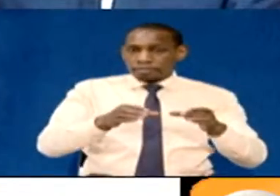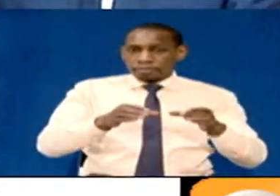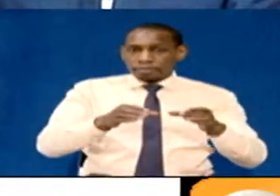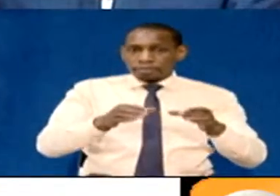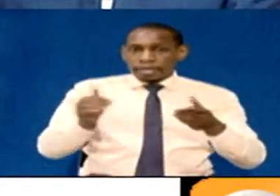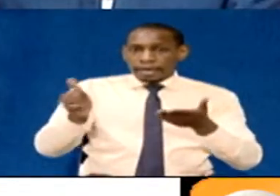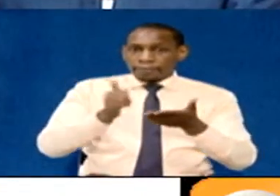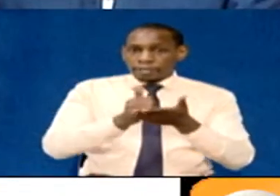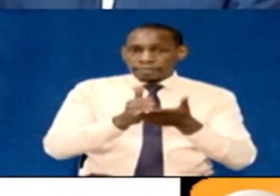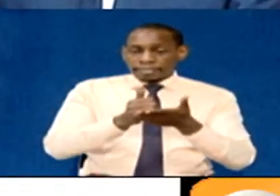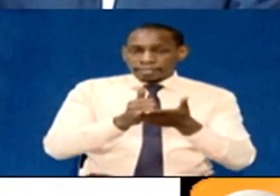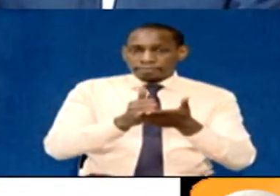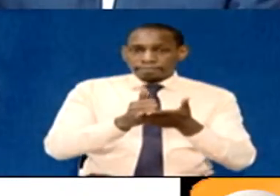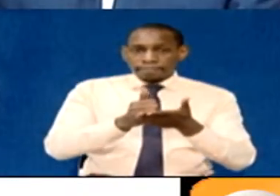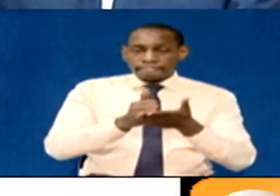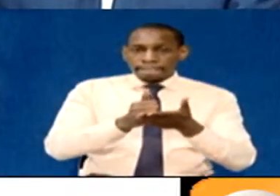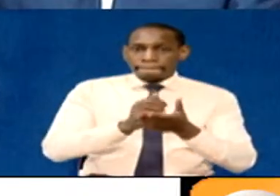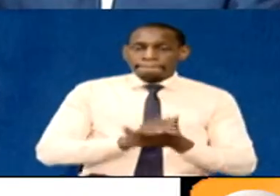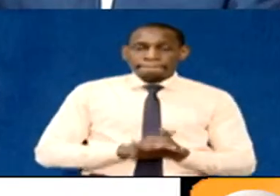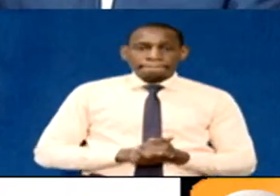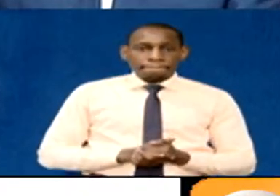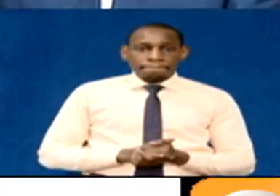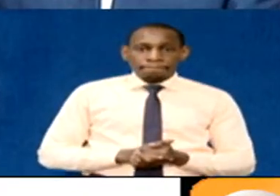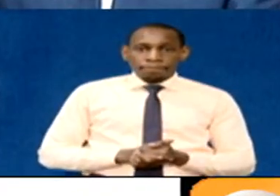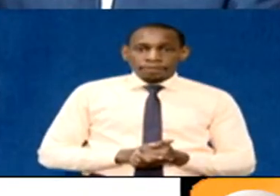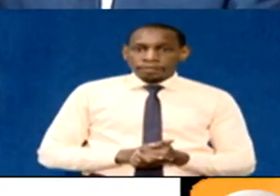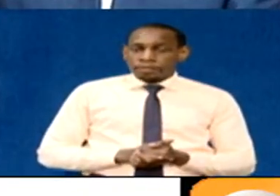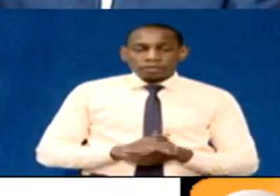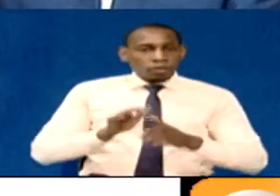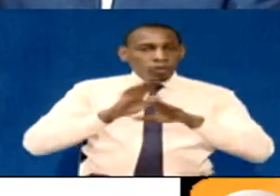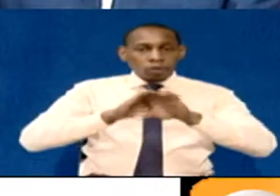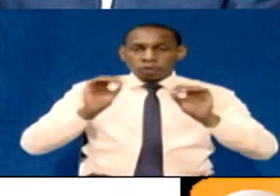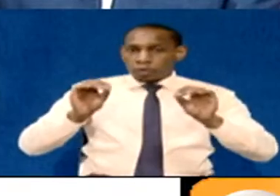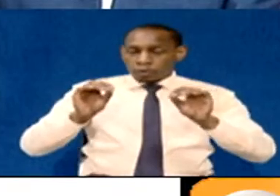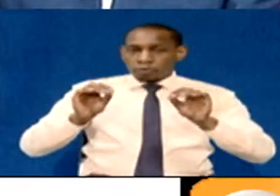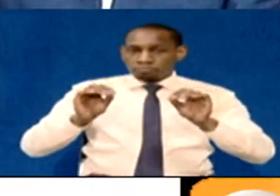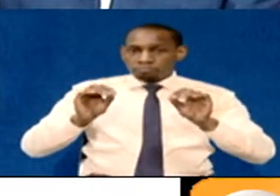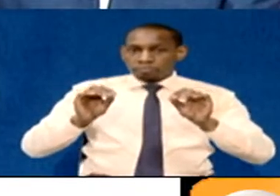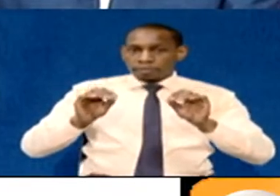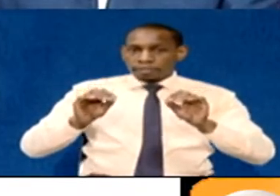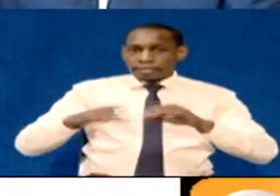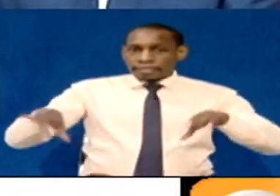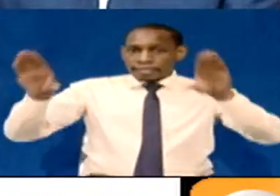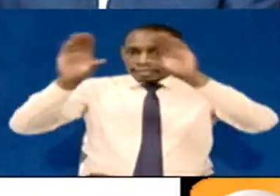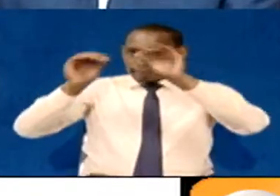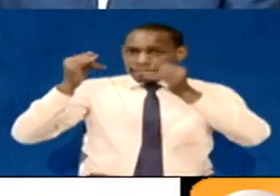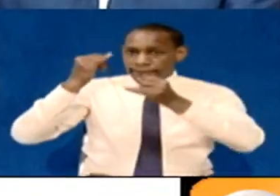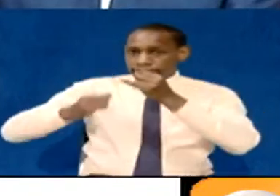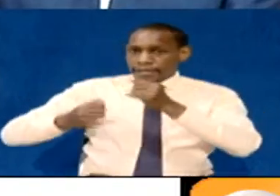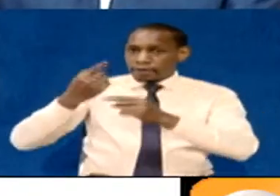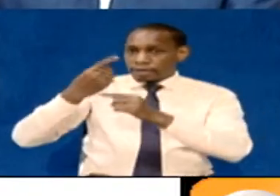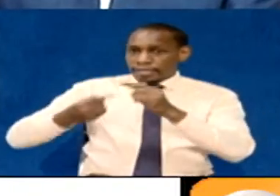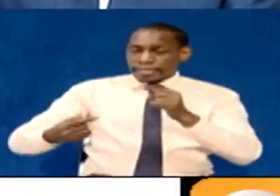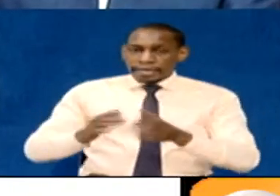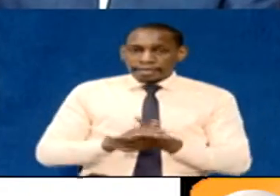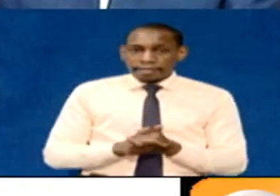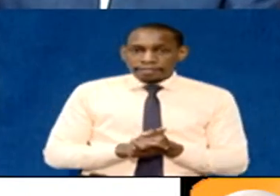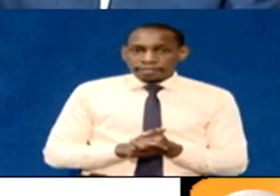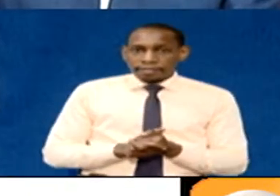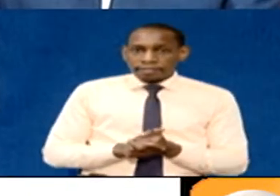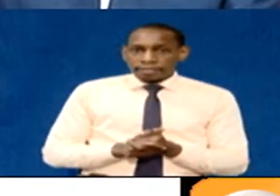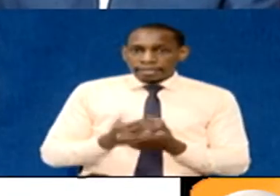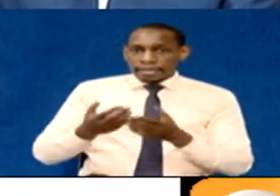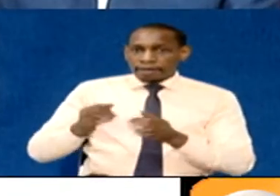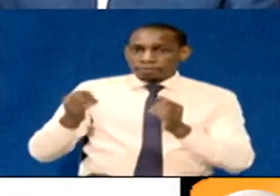know, appointments that were made. And not a good way for the president's last year. He's got, what, now